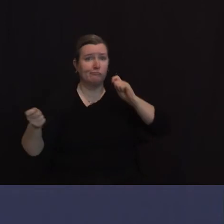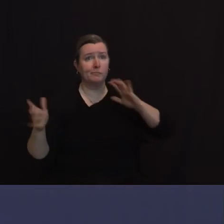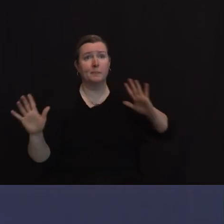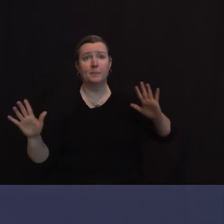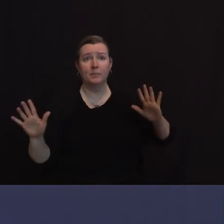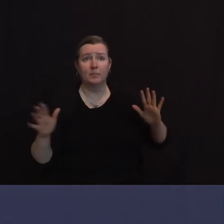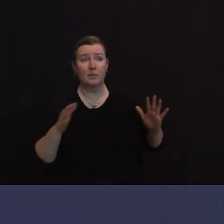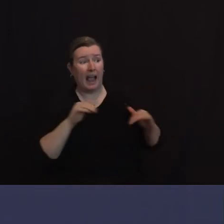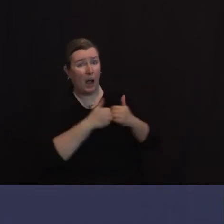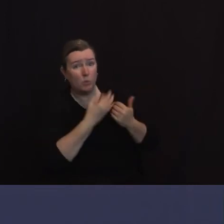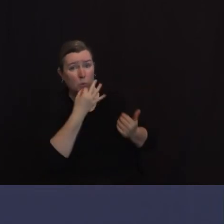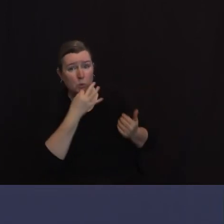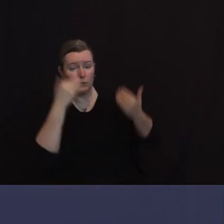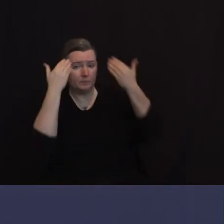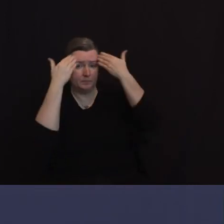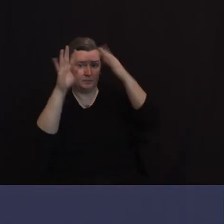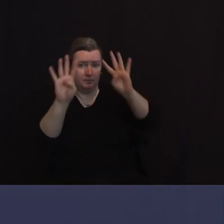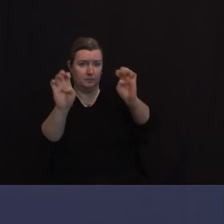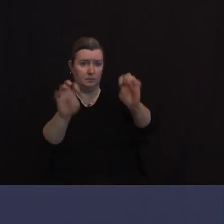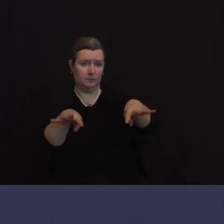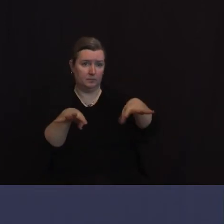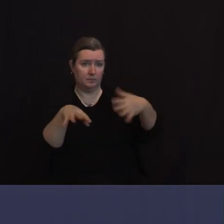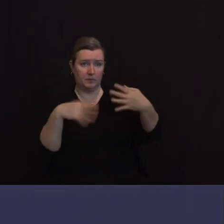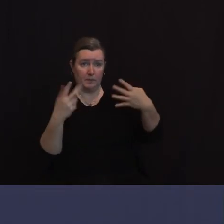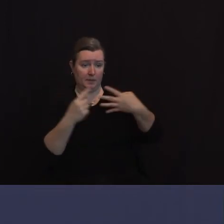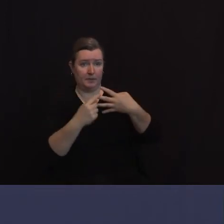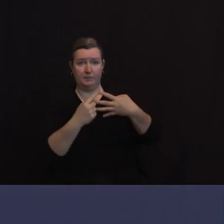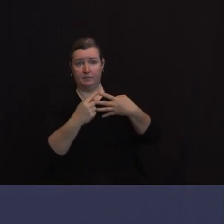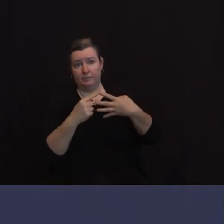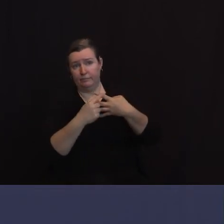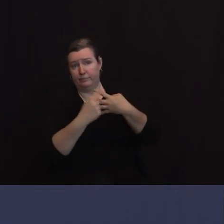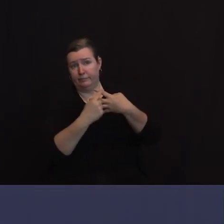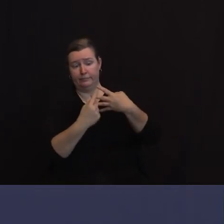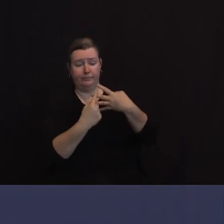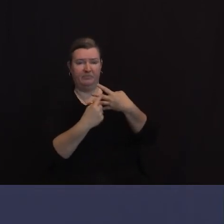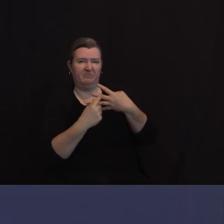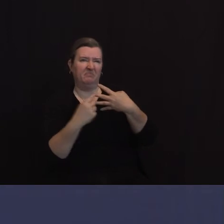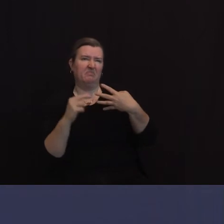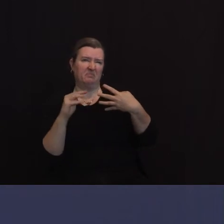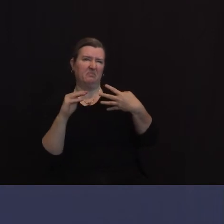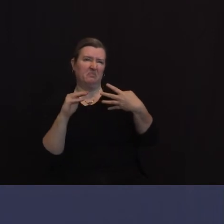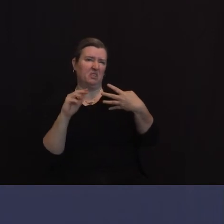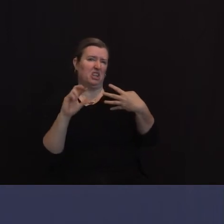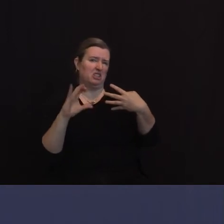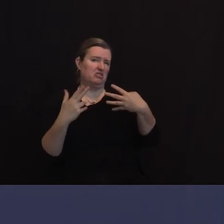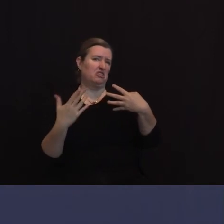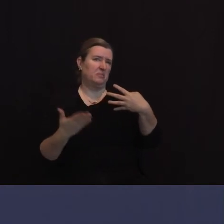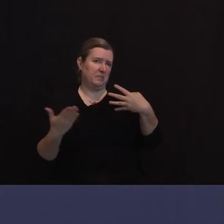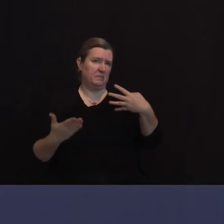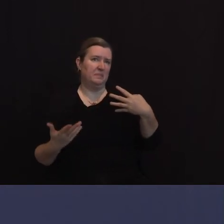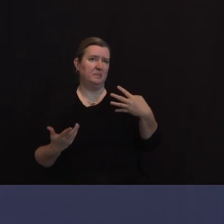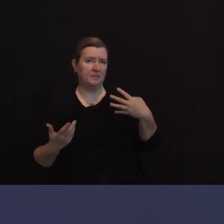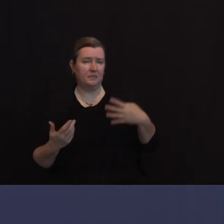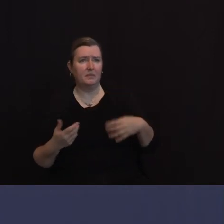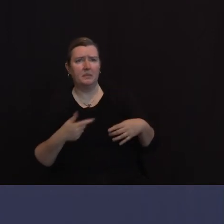is next week, so I'd probably point you to the second week if they get, they've already indicated that they've got some amount of supply ready to